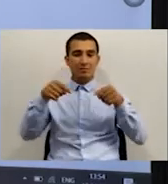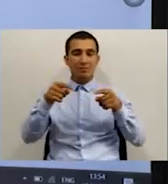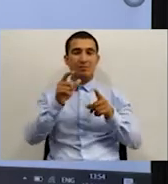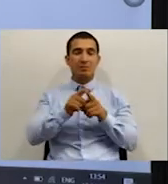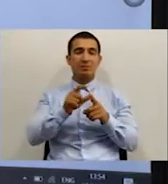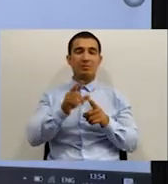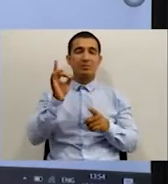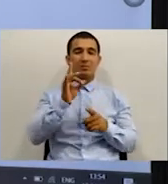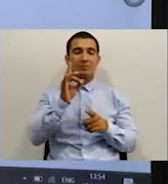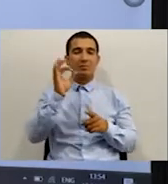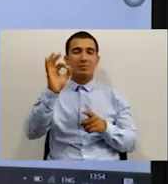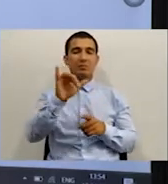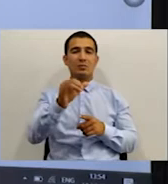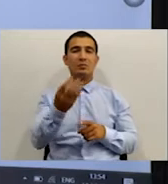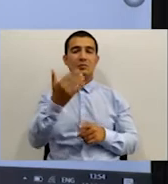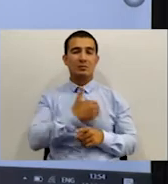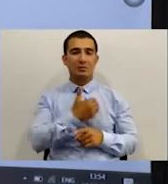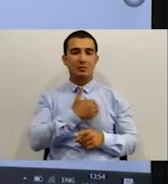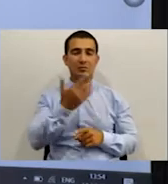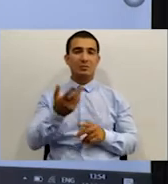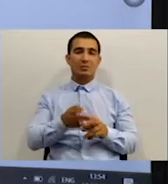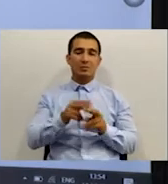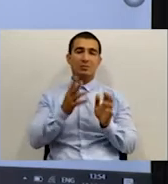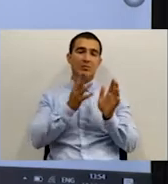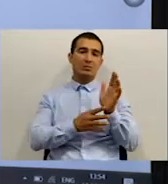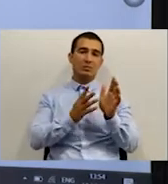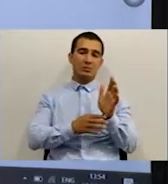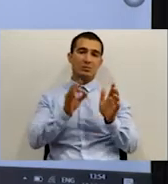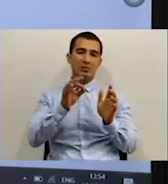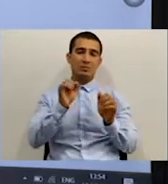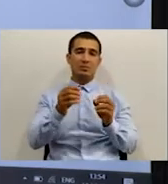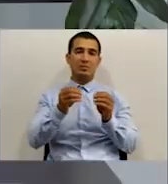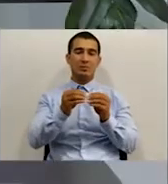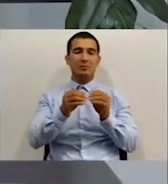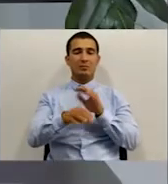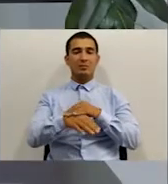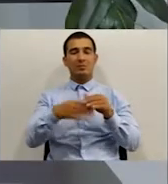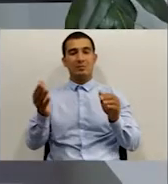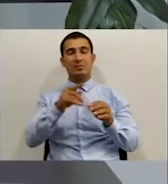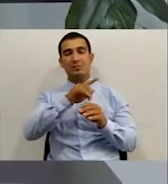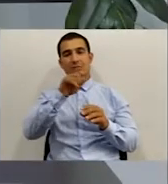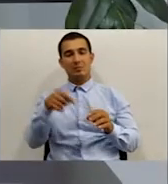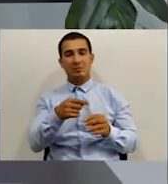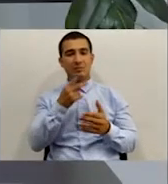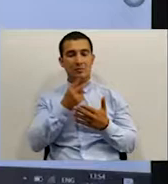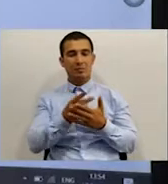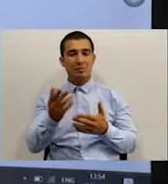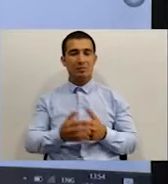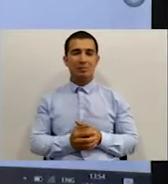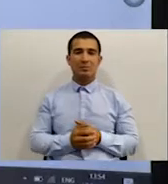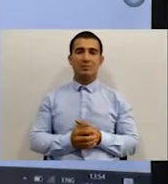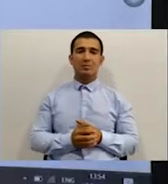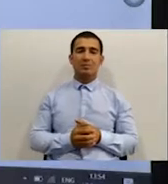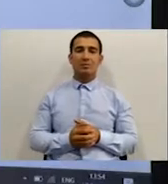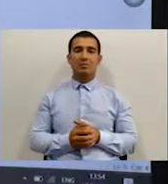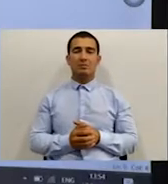qavs ichiga nechi gradusga burilish kerakligini aytamiz. Misol uchun 90 gradusga o'ngga burilsin. Ana endi ishga